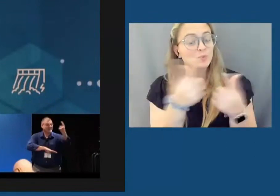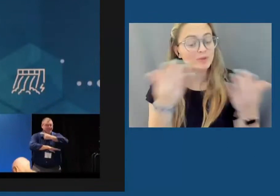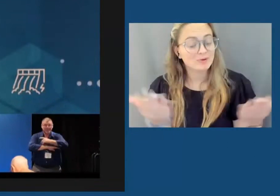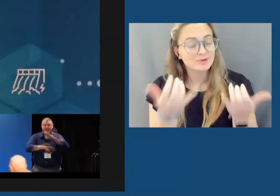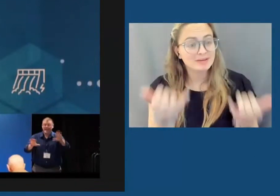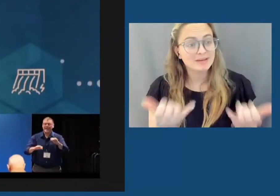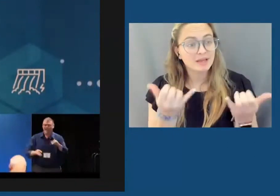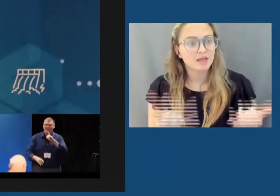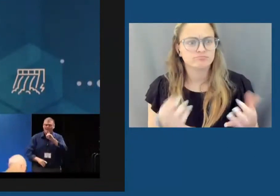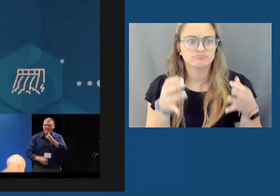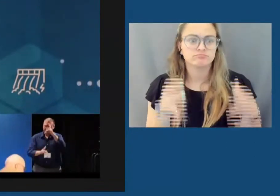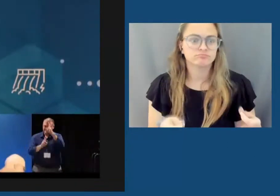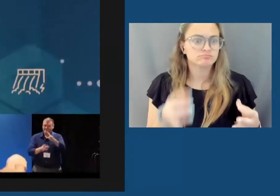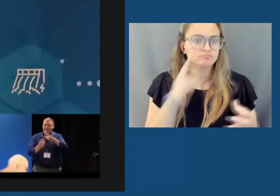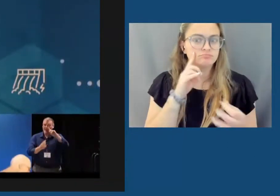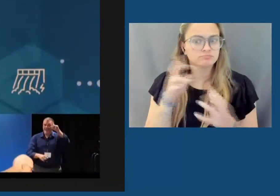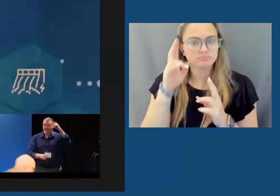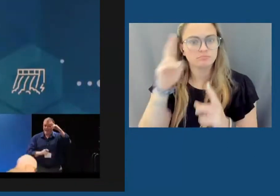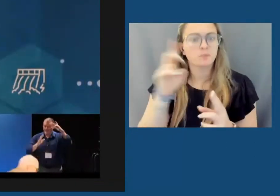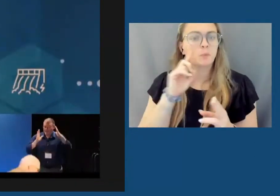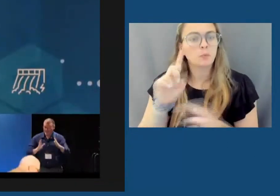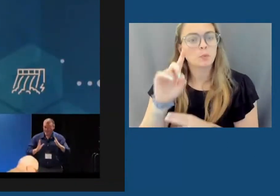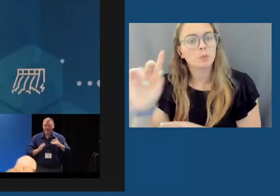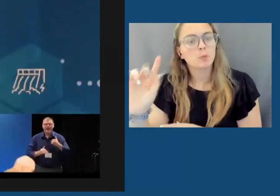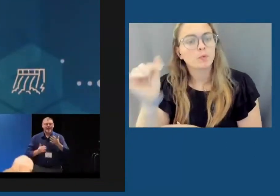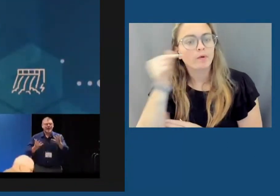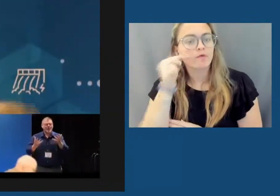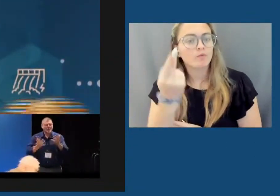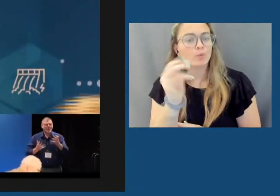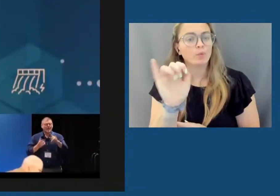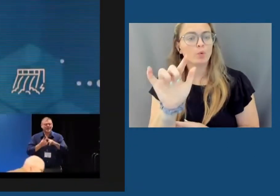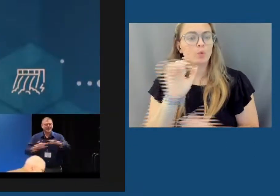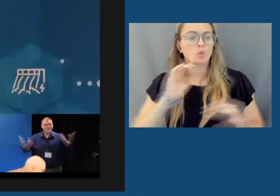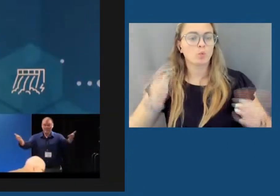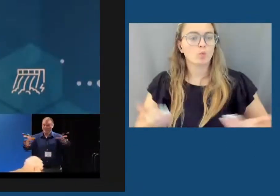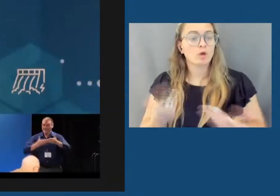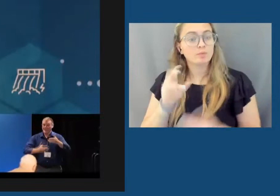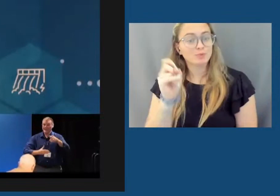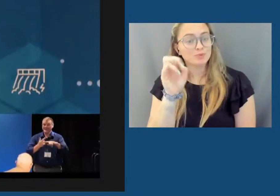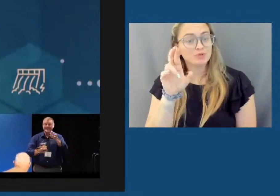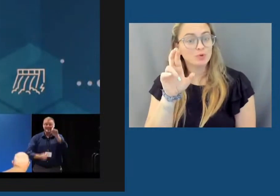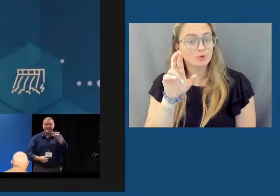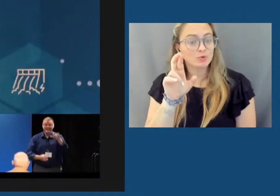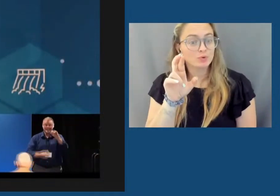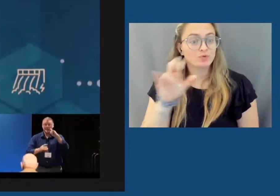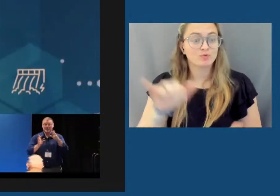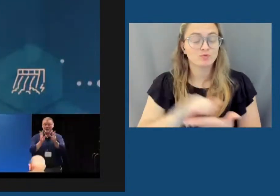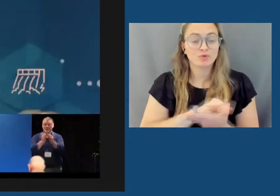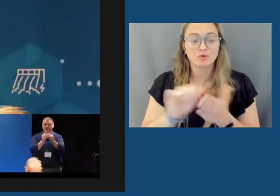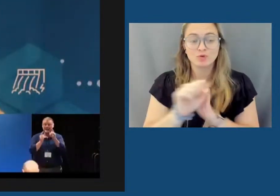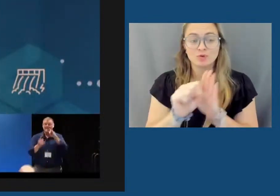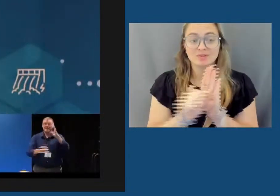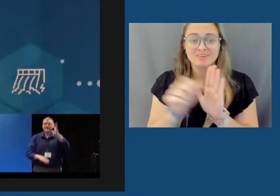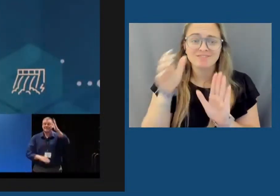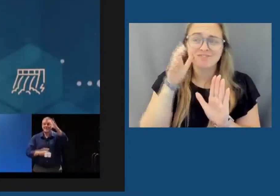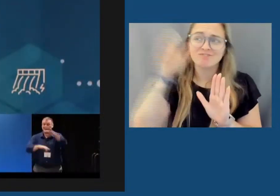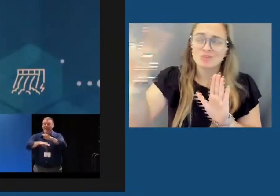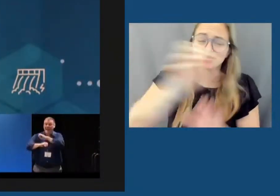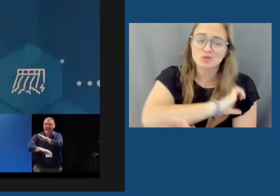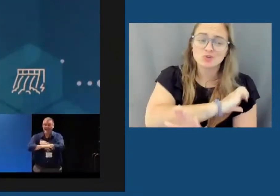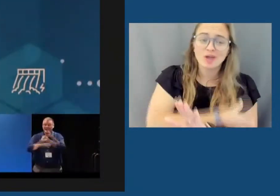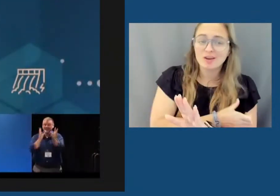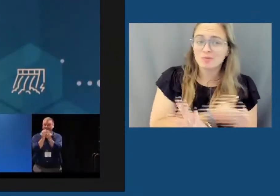And certainly on behalf of Governor Hochul, I want to welcome you to Syracuse for the New York State's Future Energy Economy